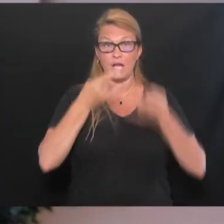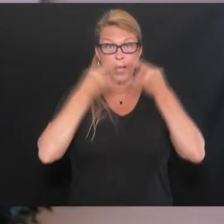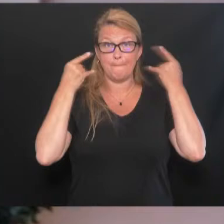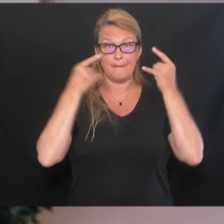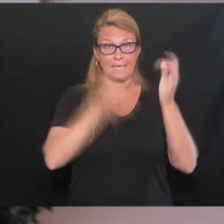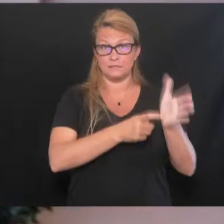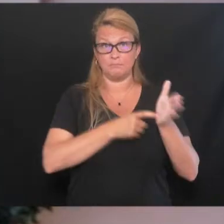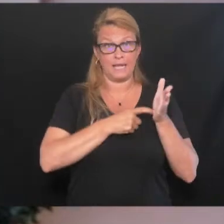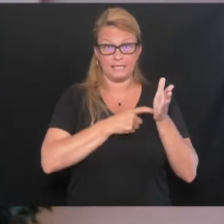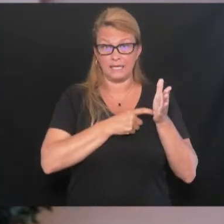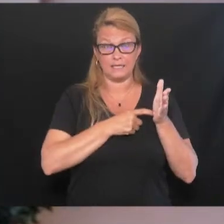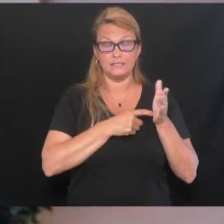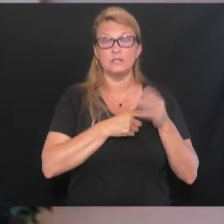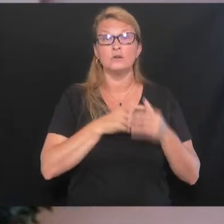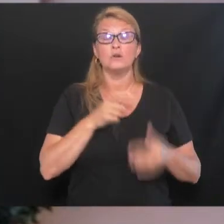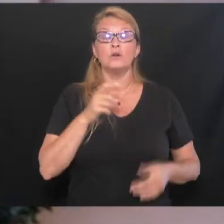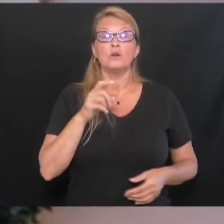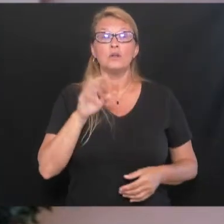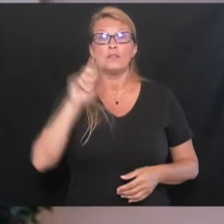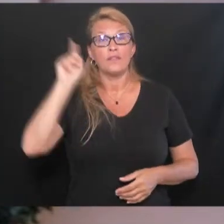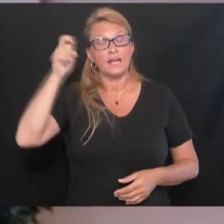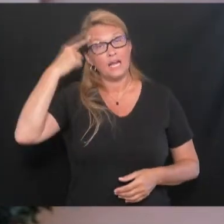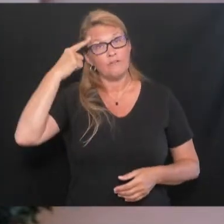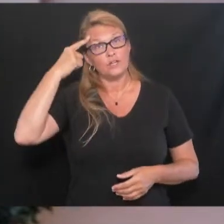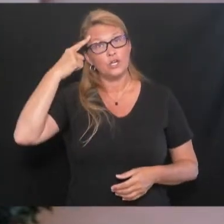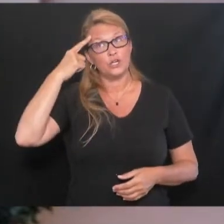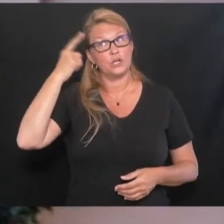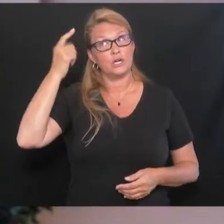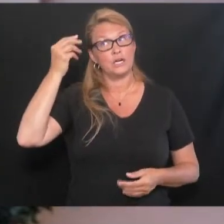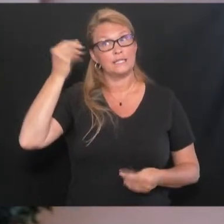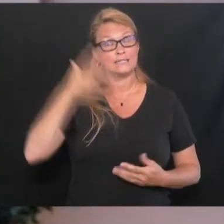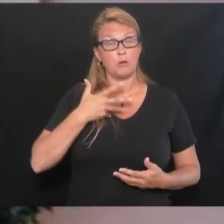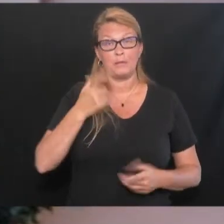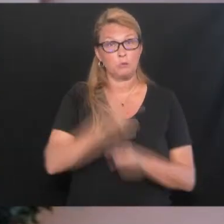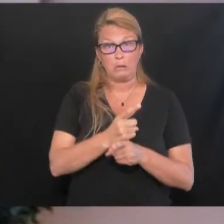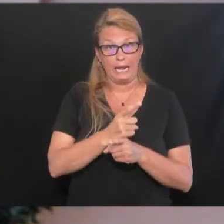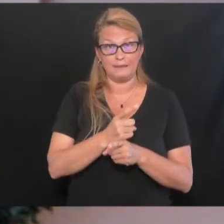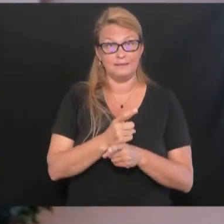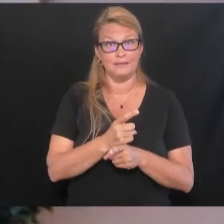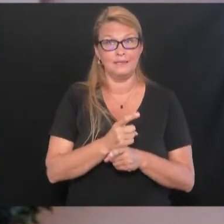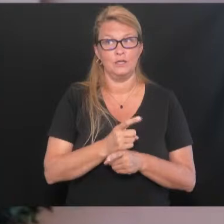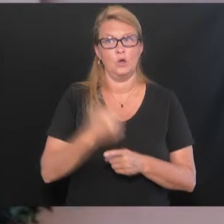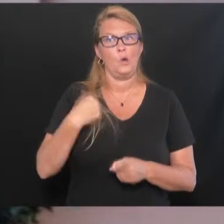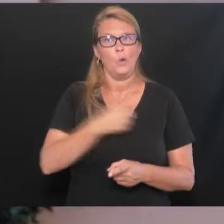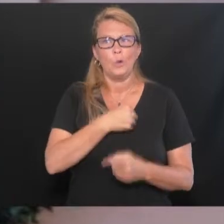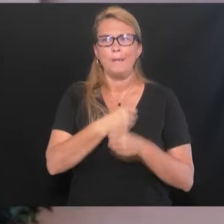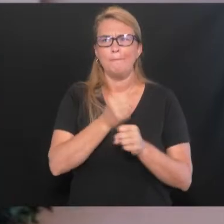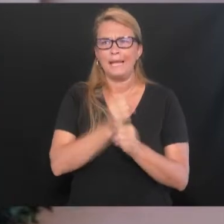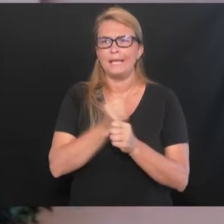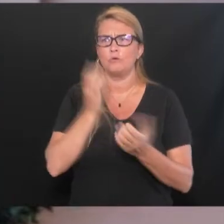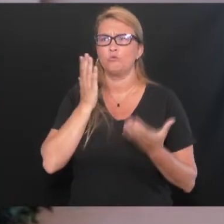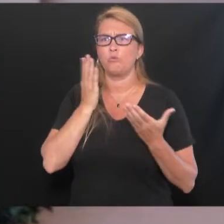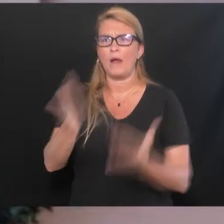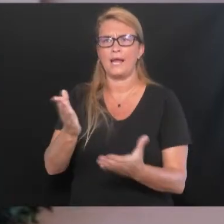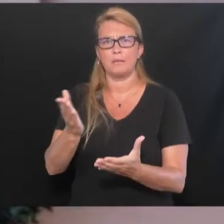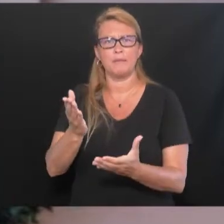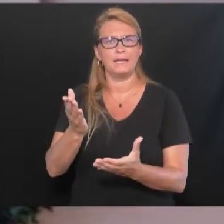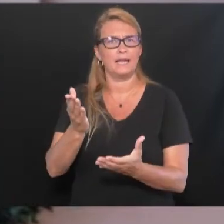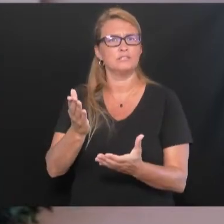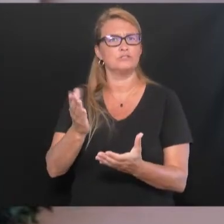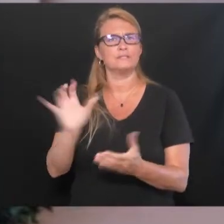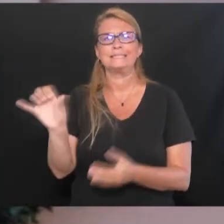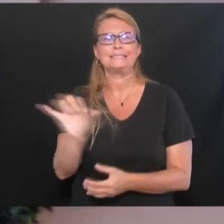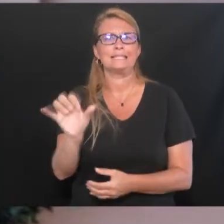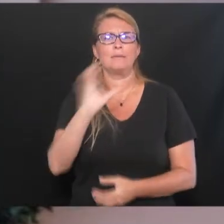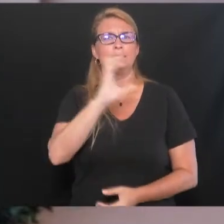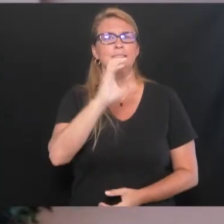briefly, what the governor said is, to me, spot on. When we make recommendations like the CDC does,